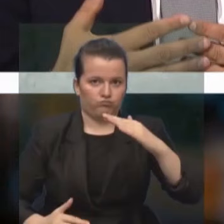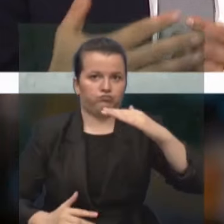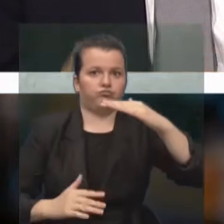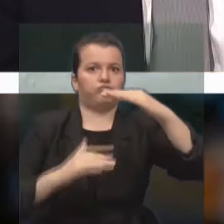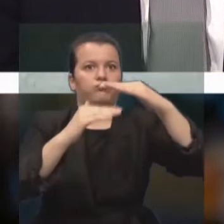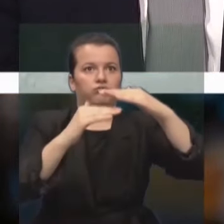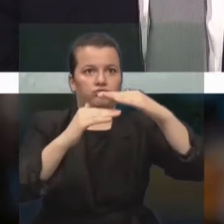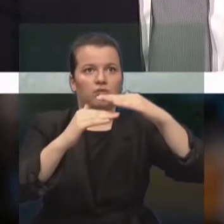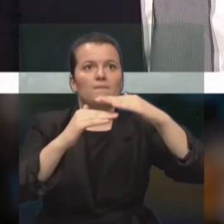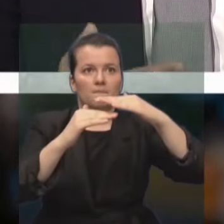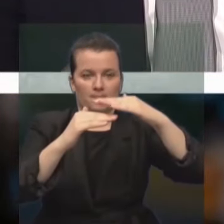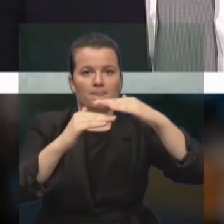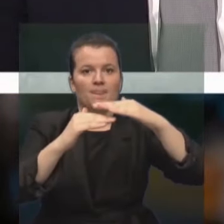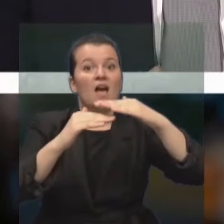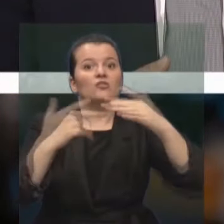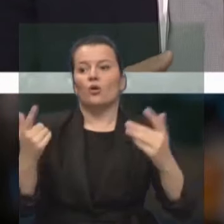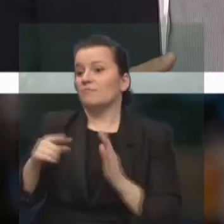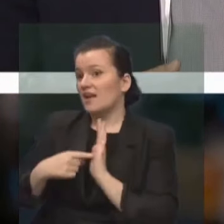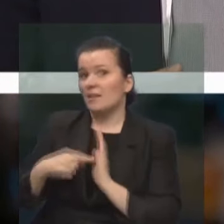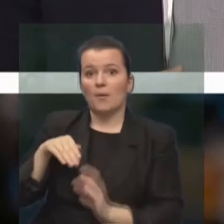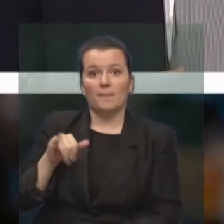agreement with Mitsubishi in Europe will make a difference,